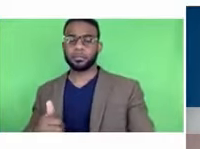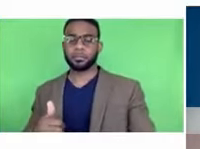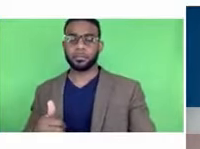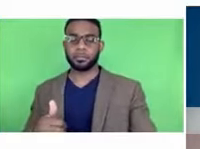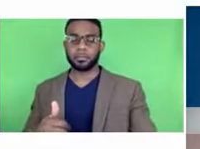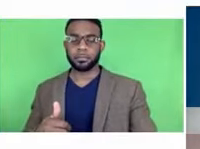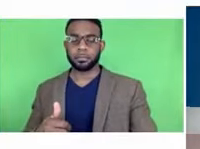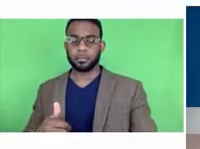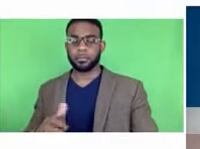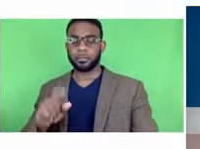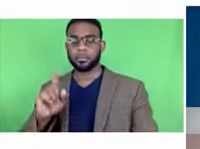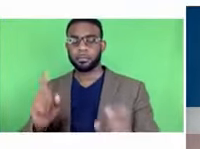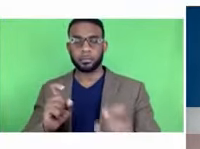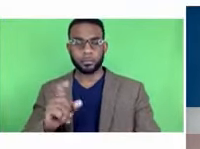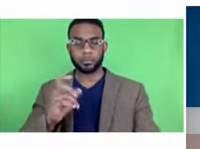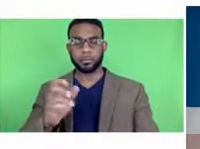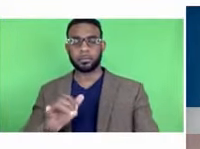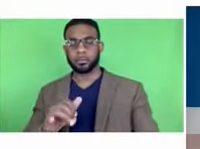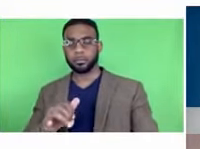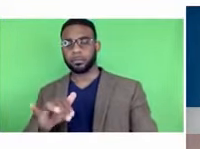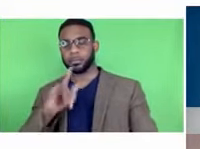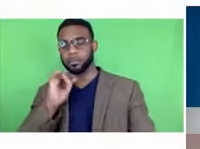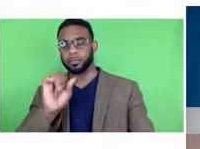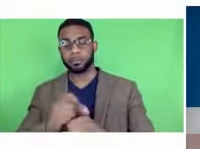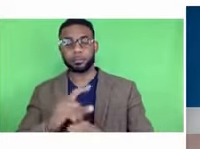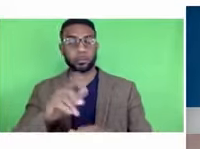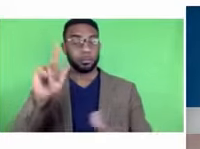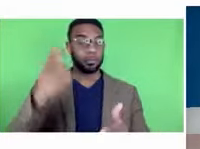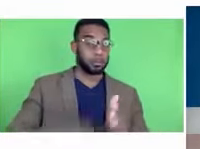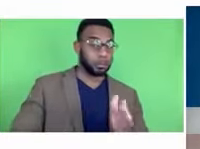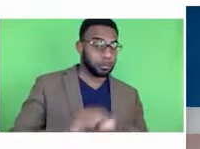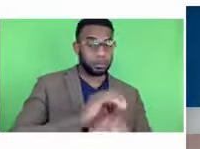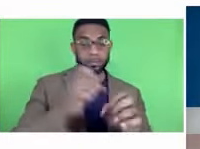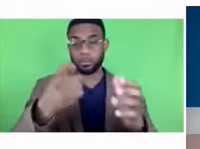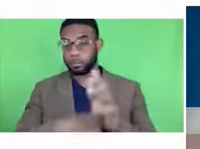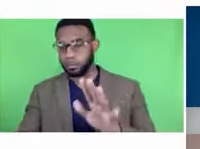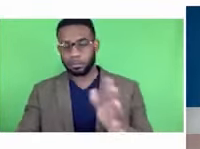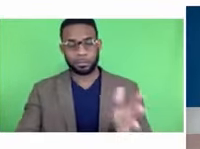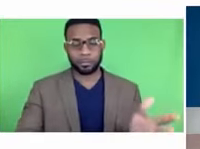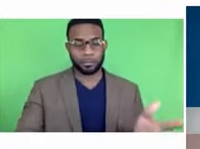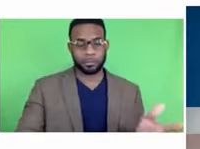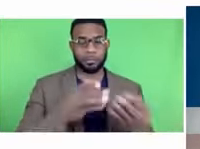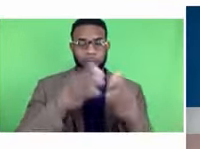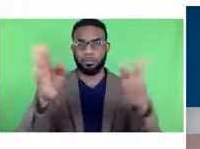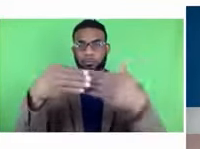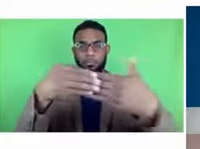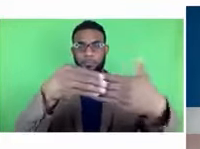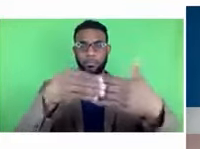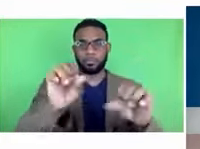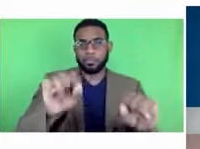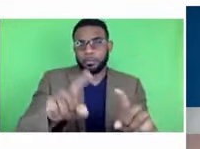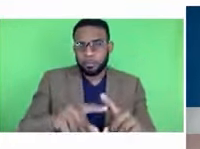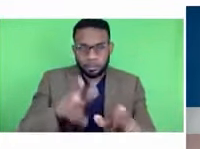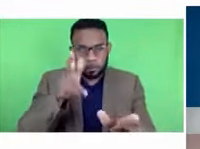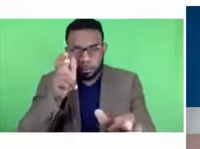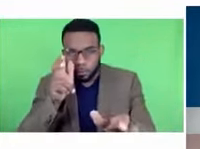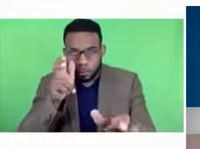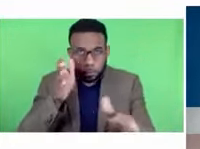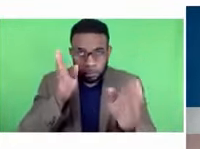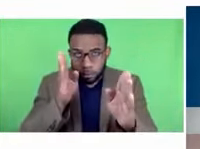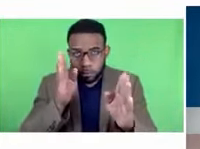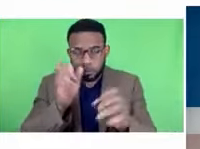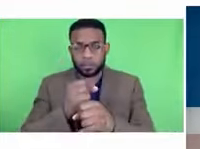you know, modifications or accommodations that are made are low cost, no cost. It's just being flexible. It's just the ability to listen and hear and make,